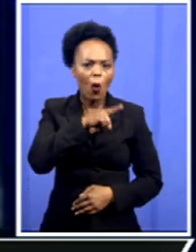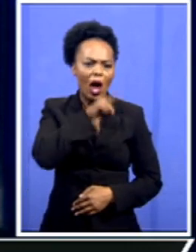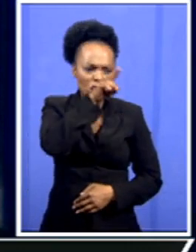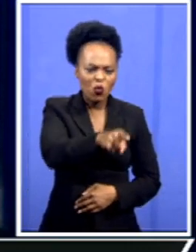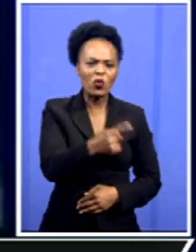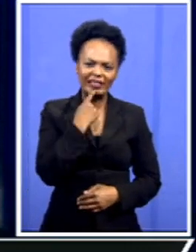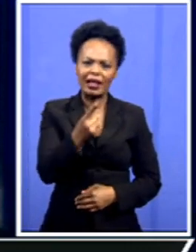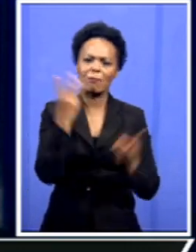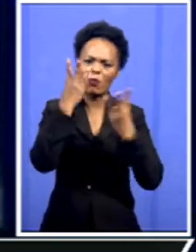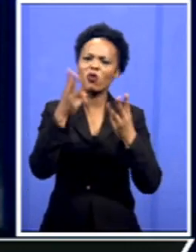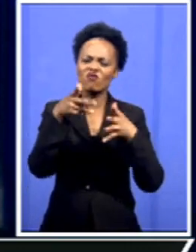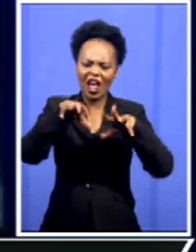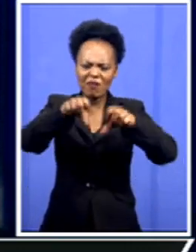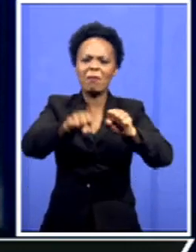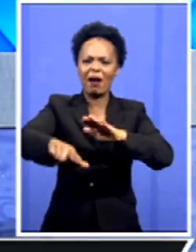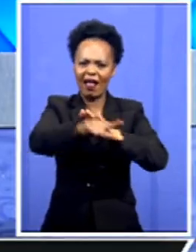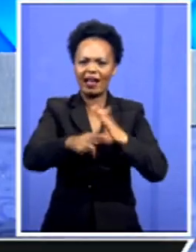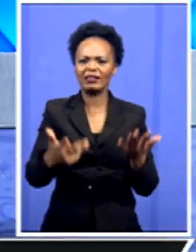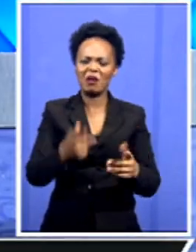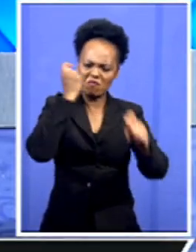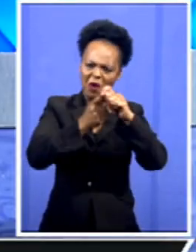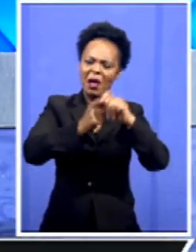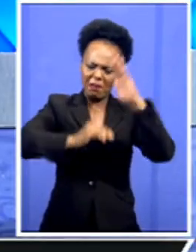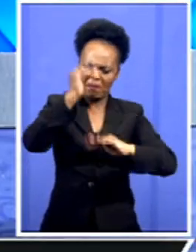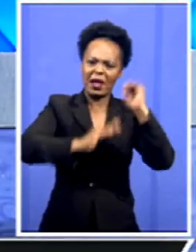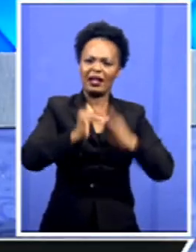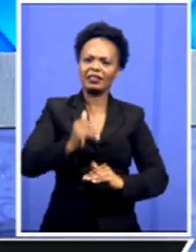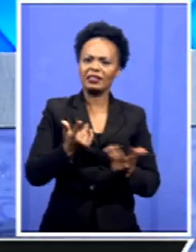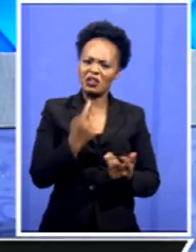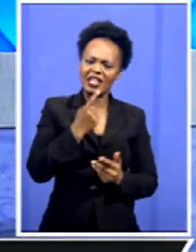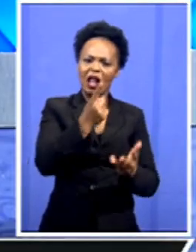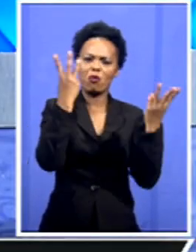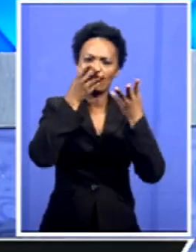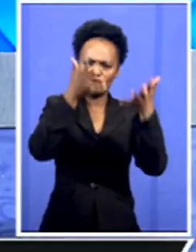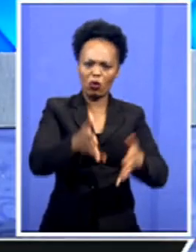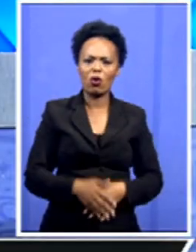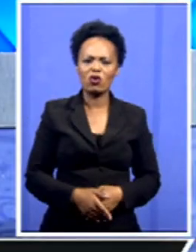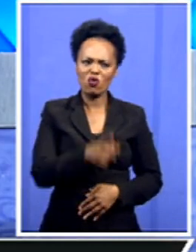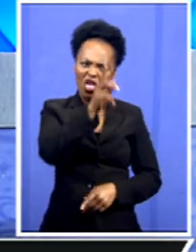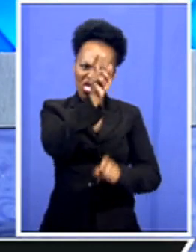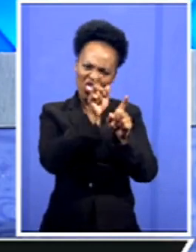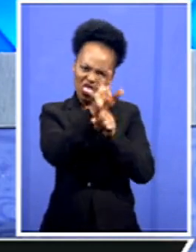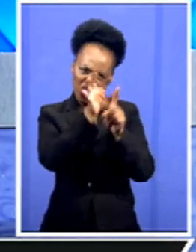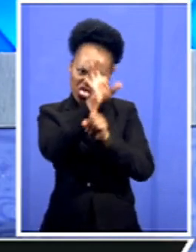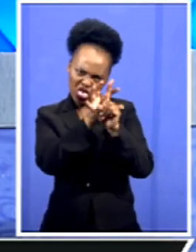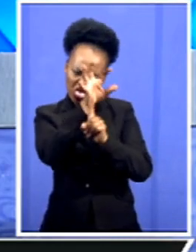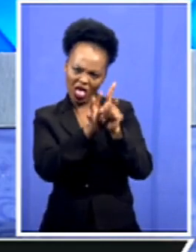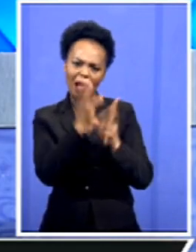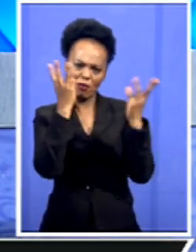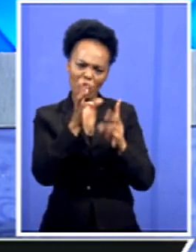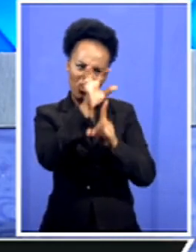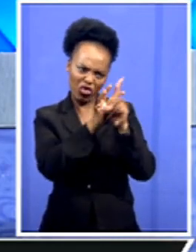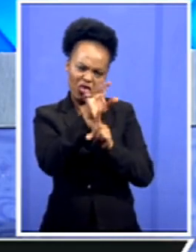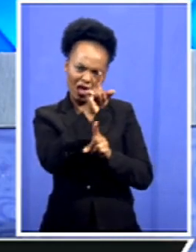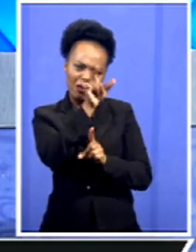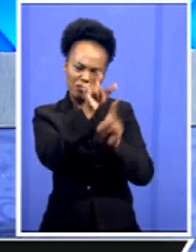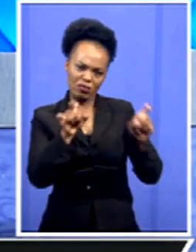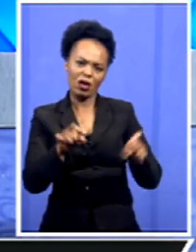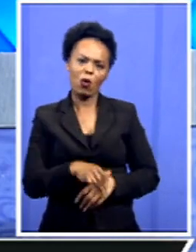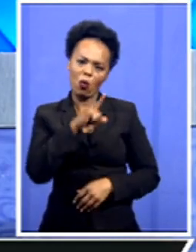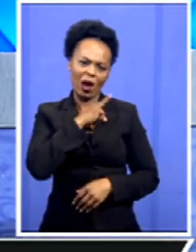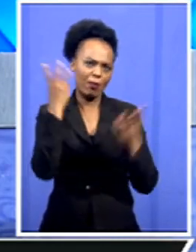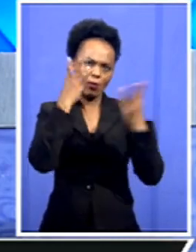to spread around. And they just stay with people's minds, and because people, they don't